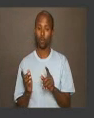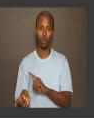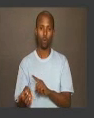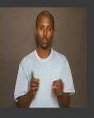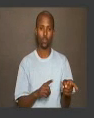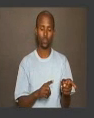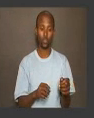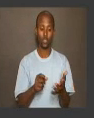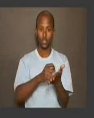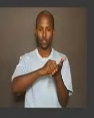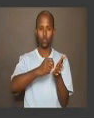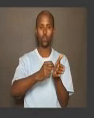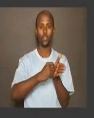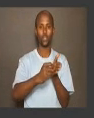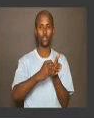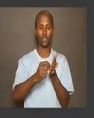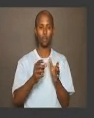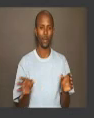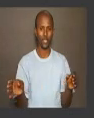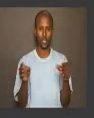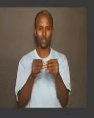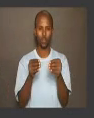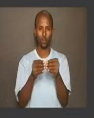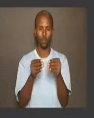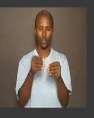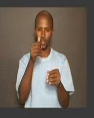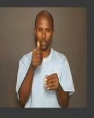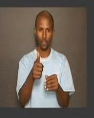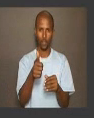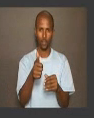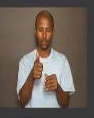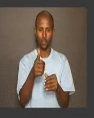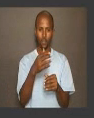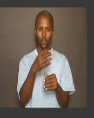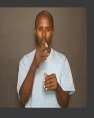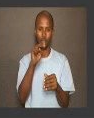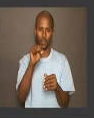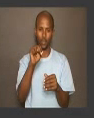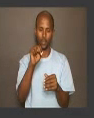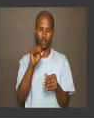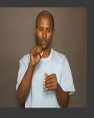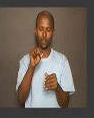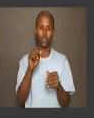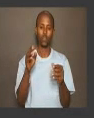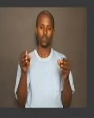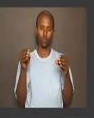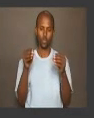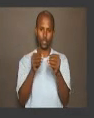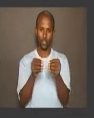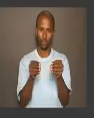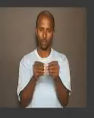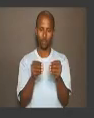also denoted by the set of AN or the set